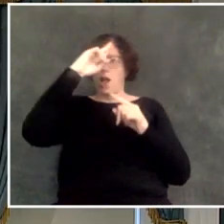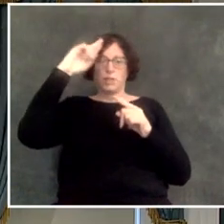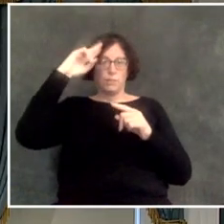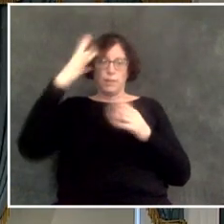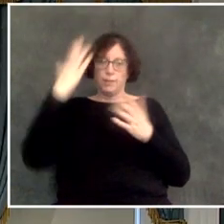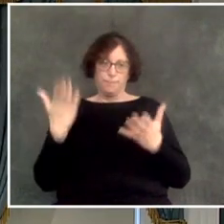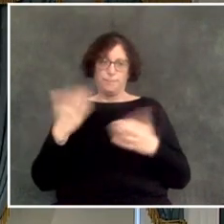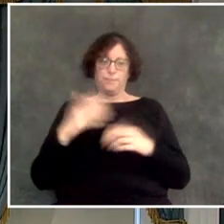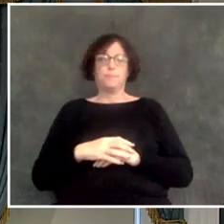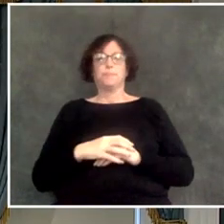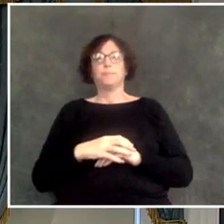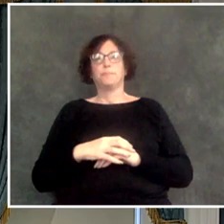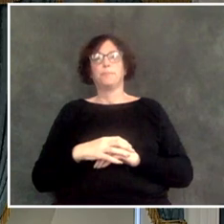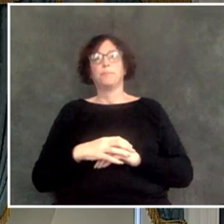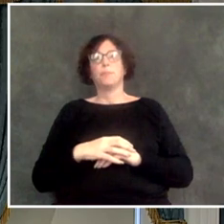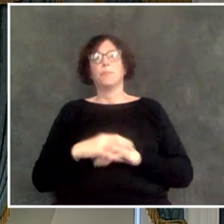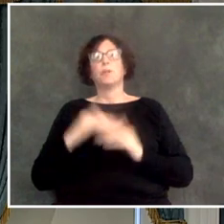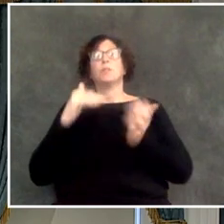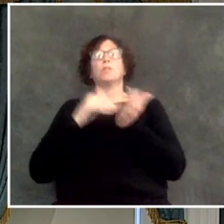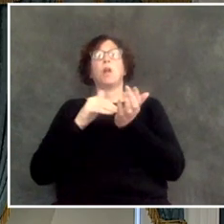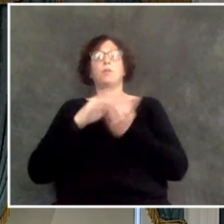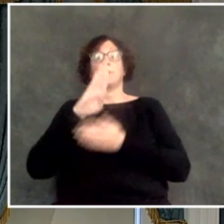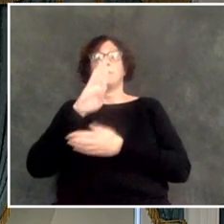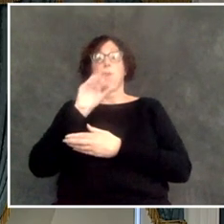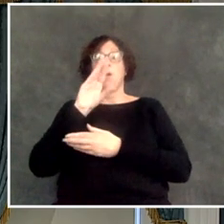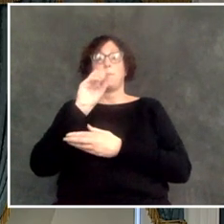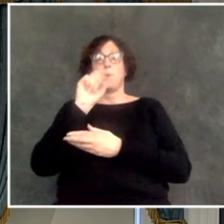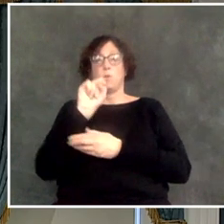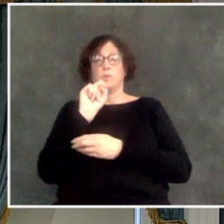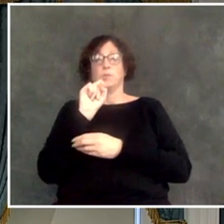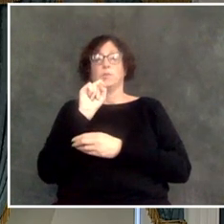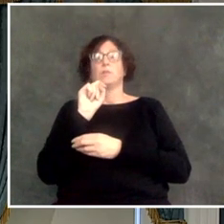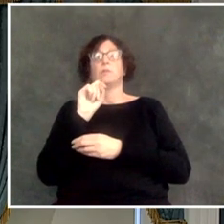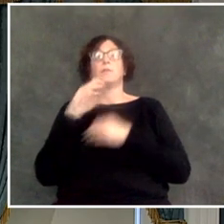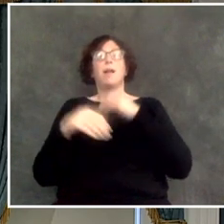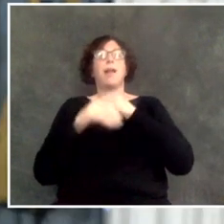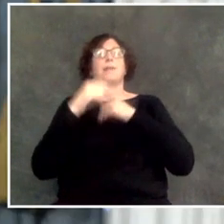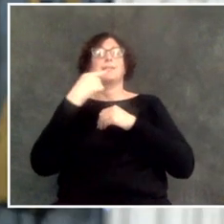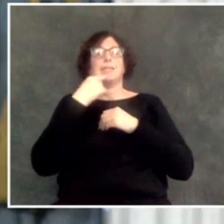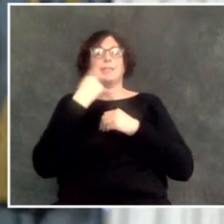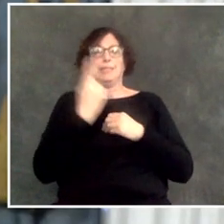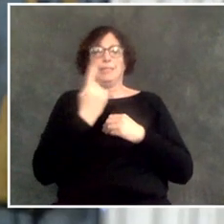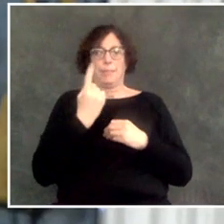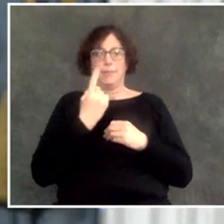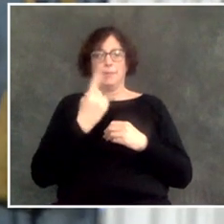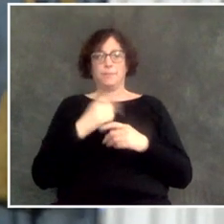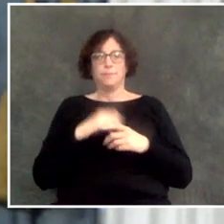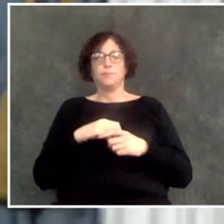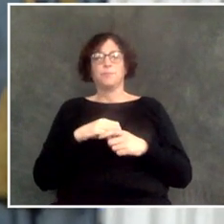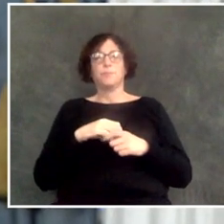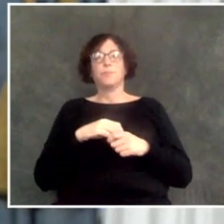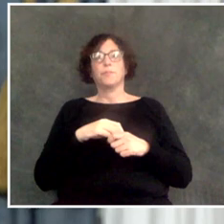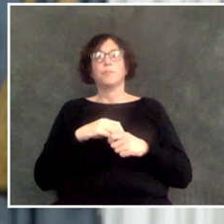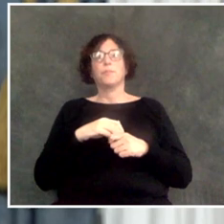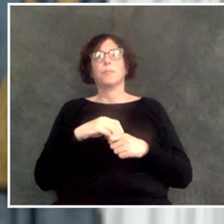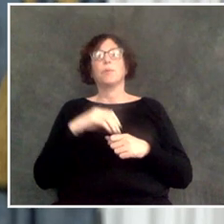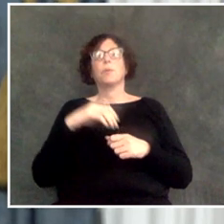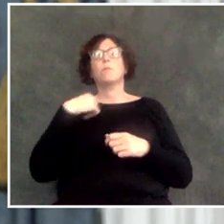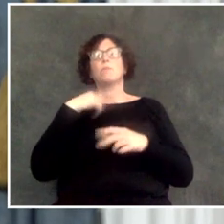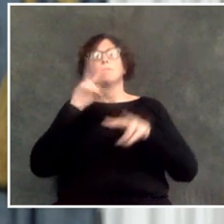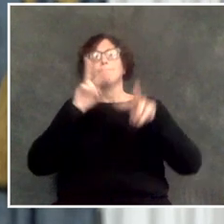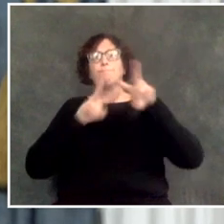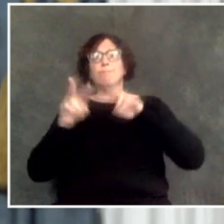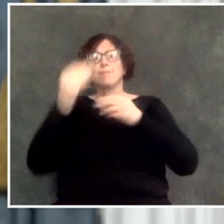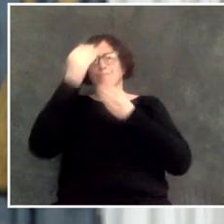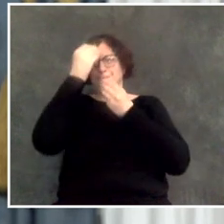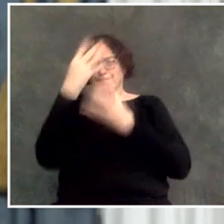of looking at the broad trends that we're looking at, data from emergency departments as well as